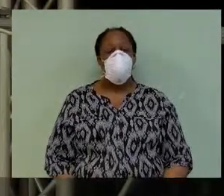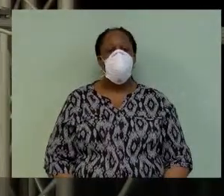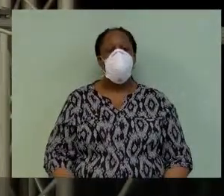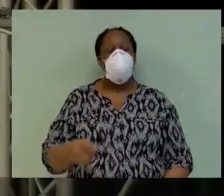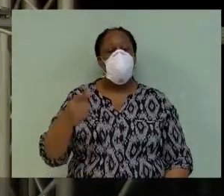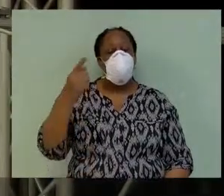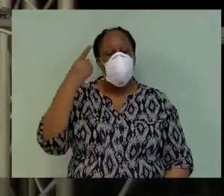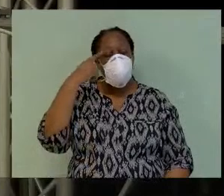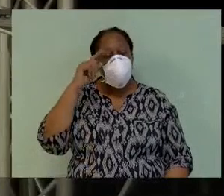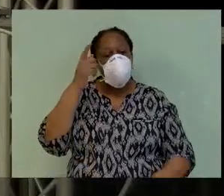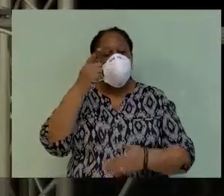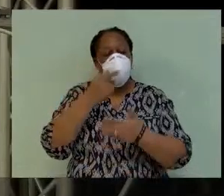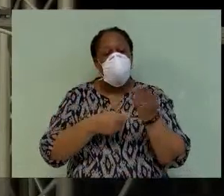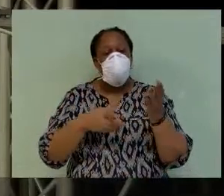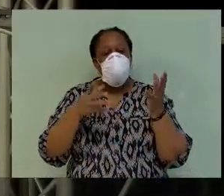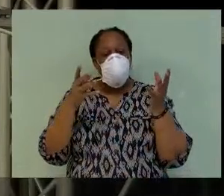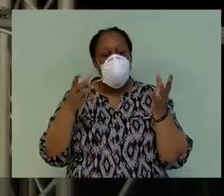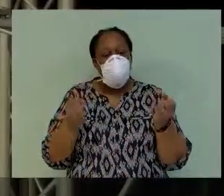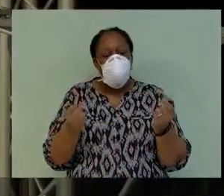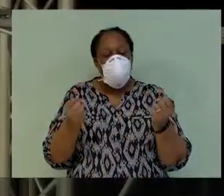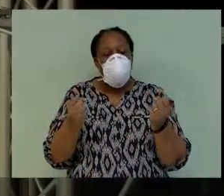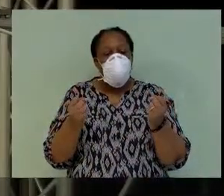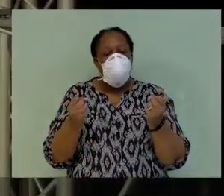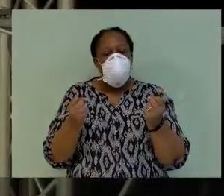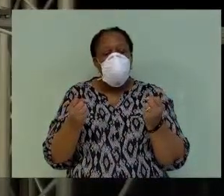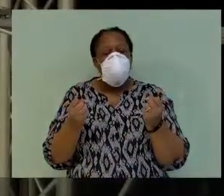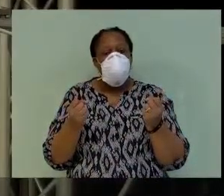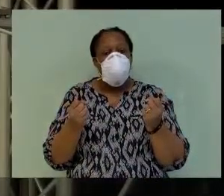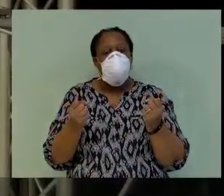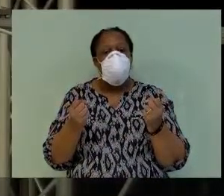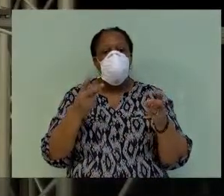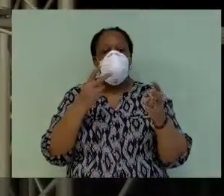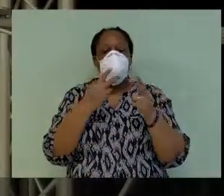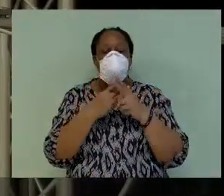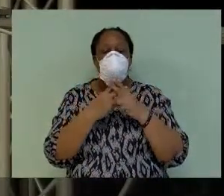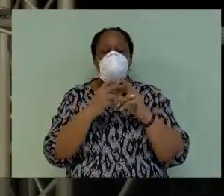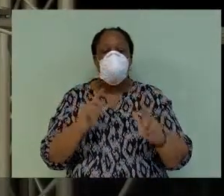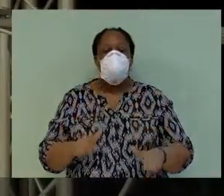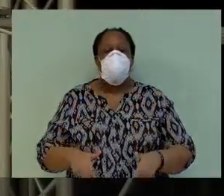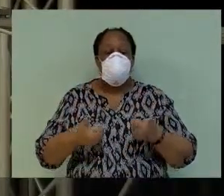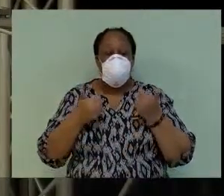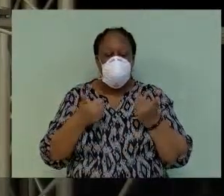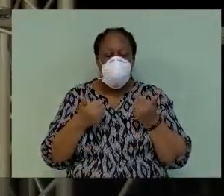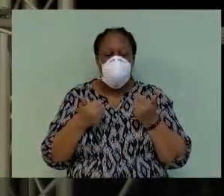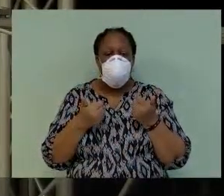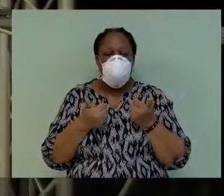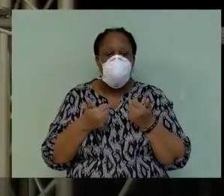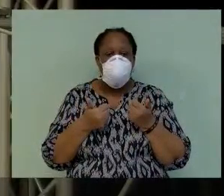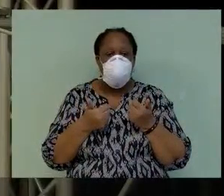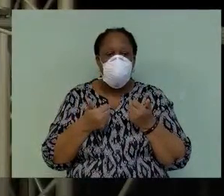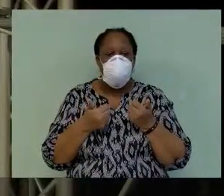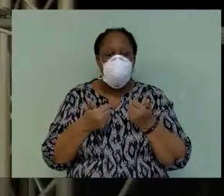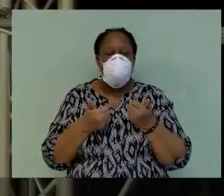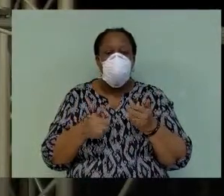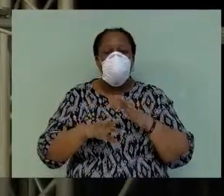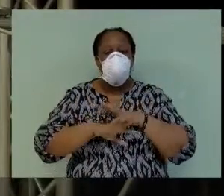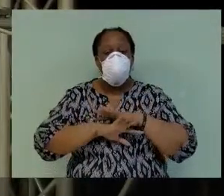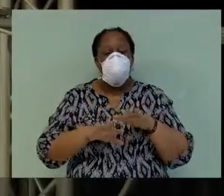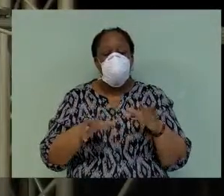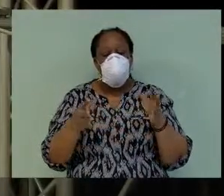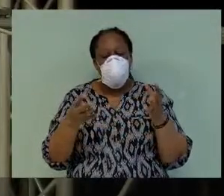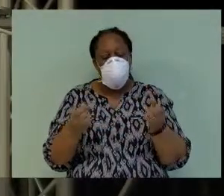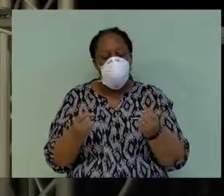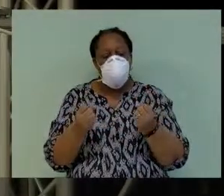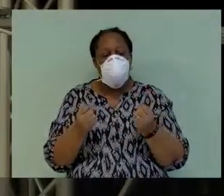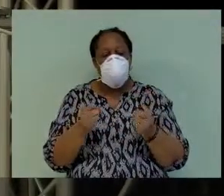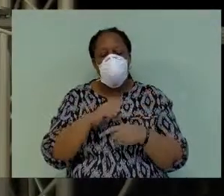objective for us within the task force is to save life. That's the main objective. We want to ensure